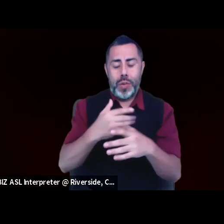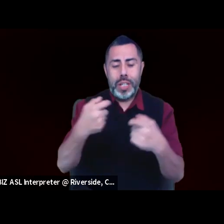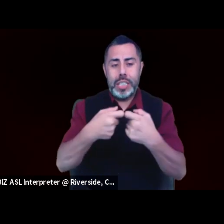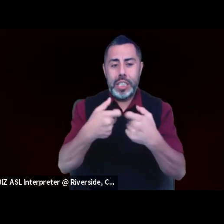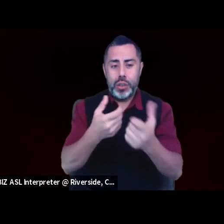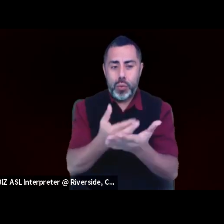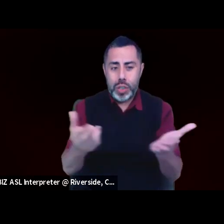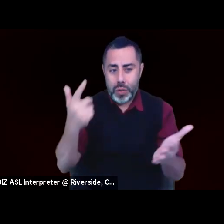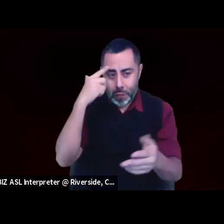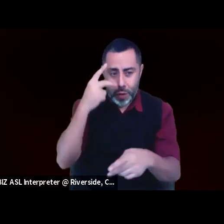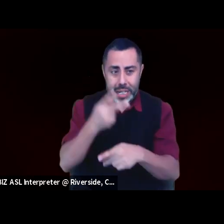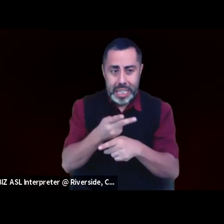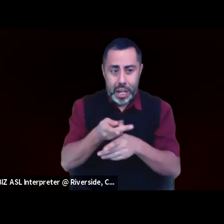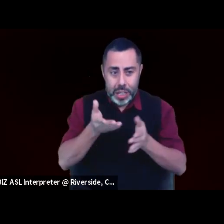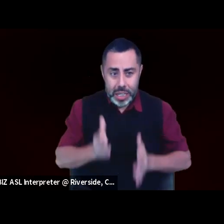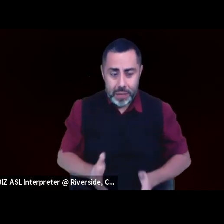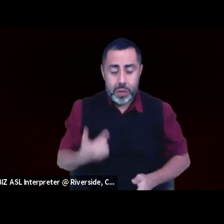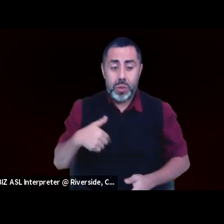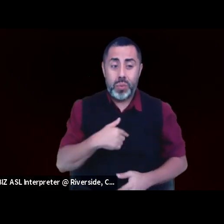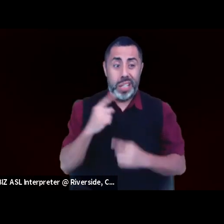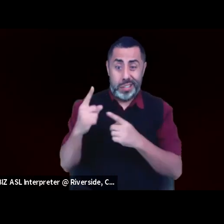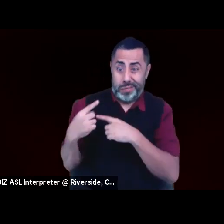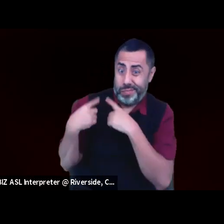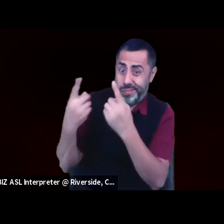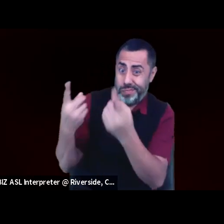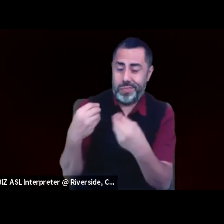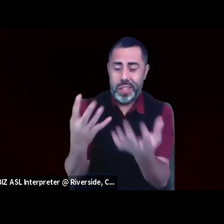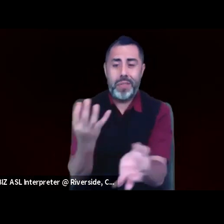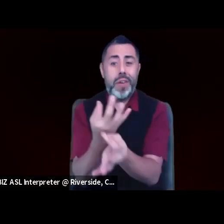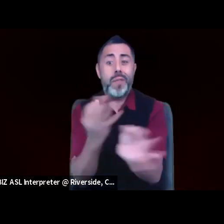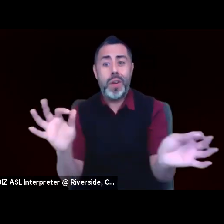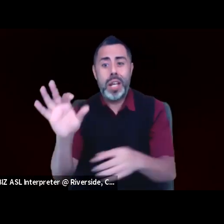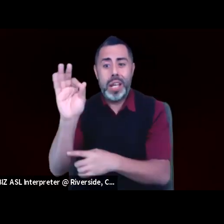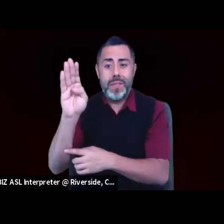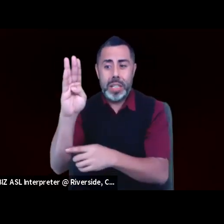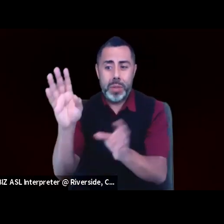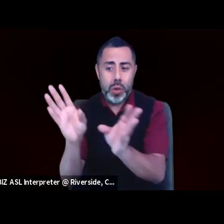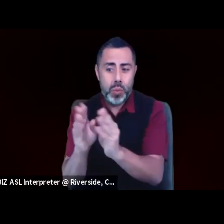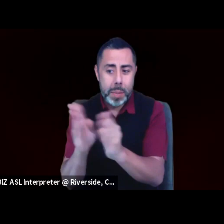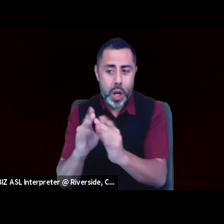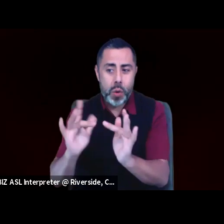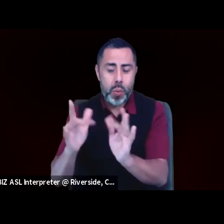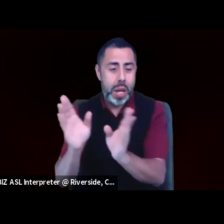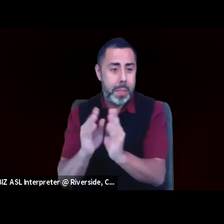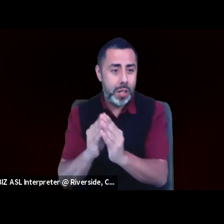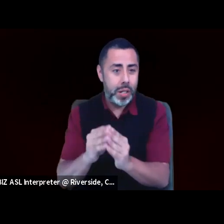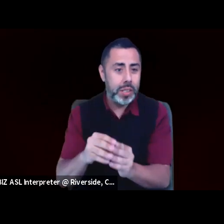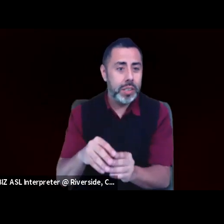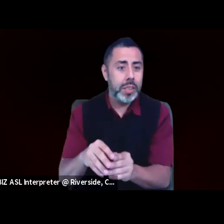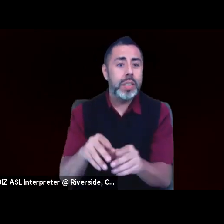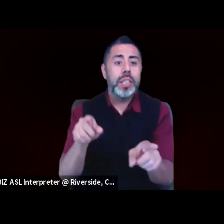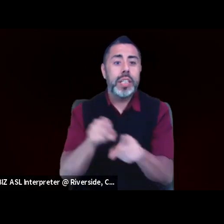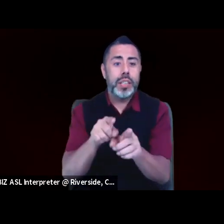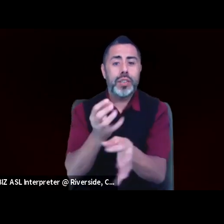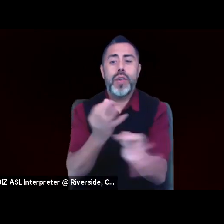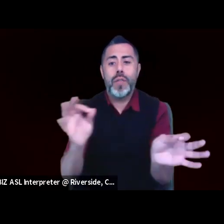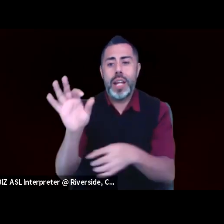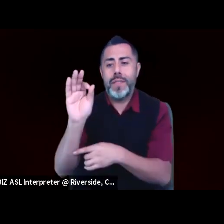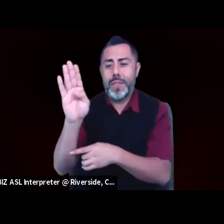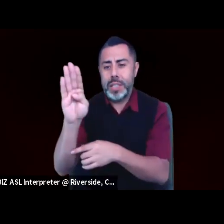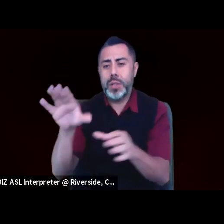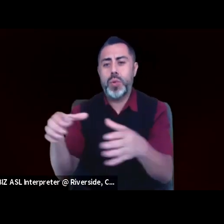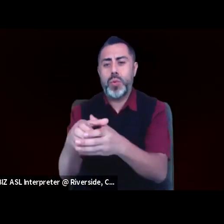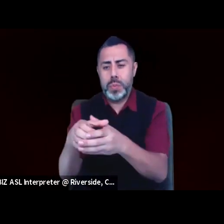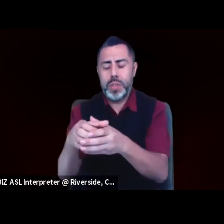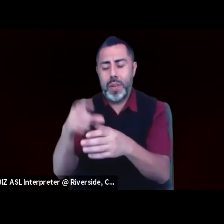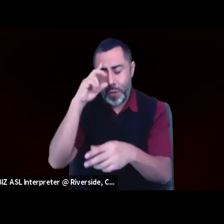for resource support on our Facebook Lives, and also Facebook groups for caregivers in different chapter cities.